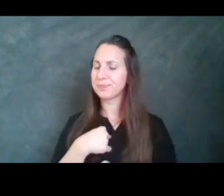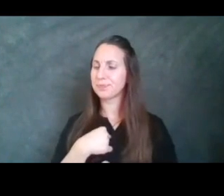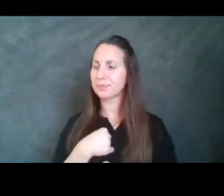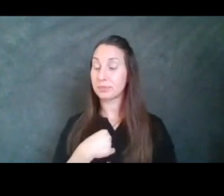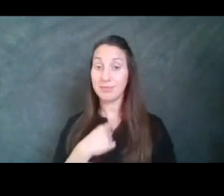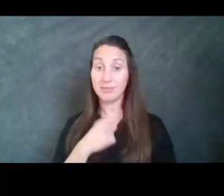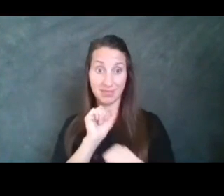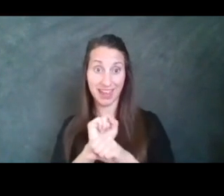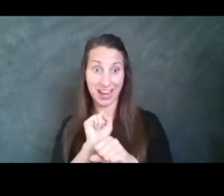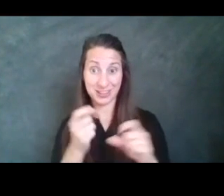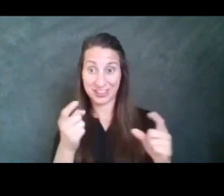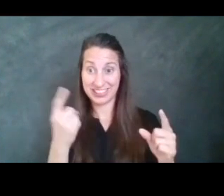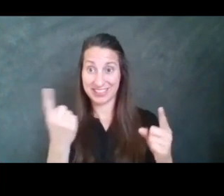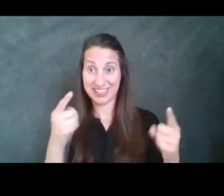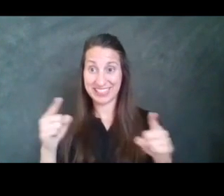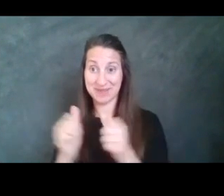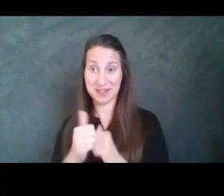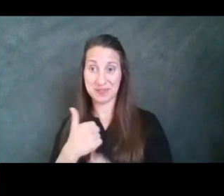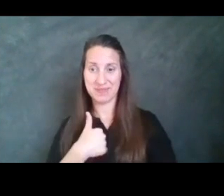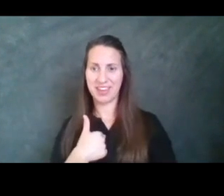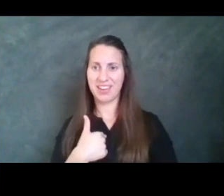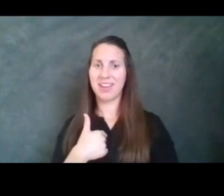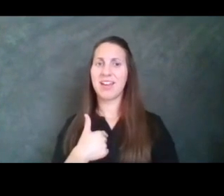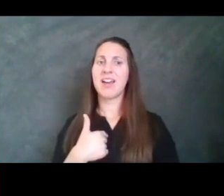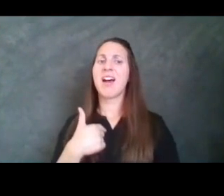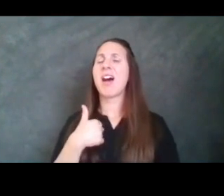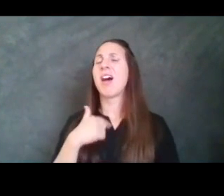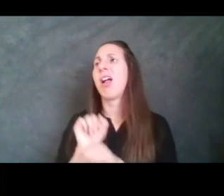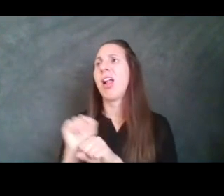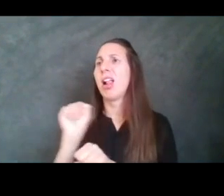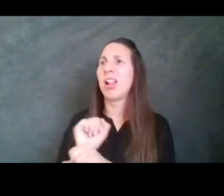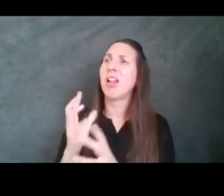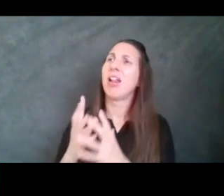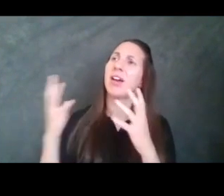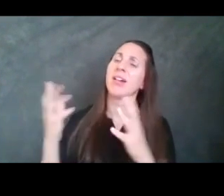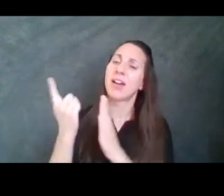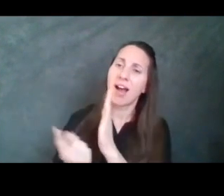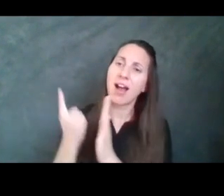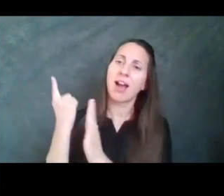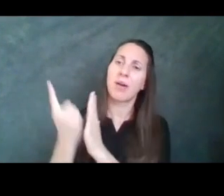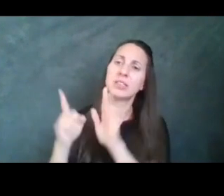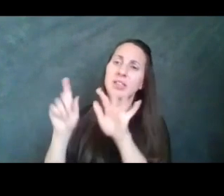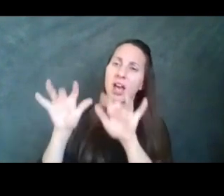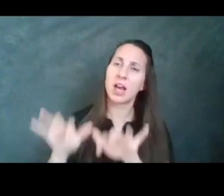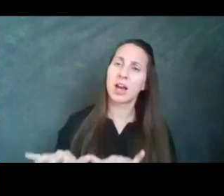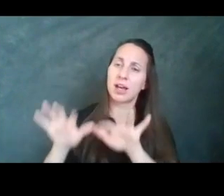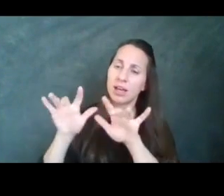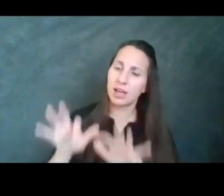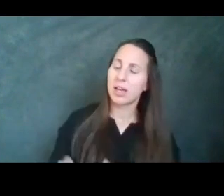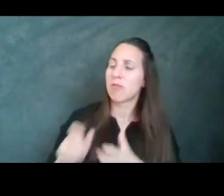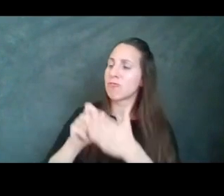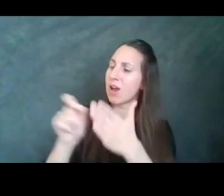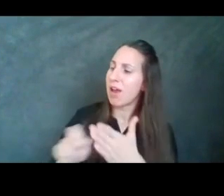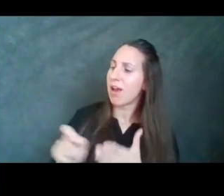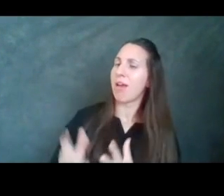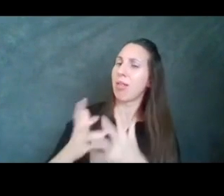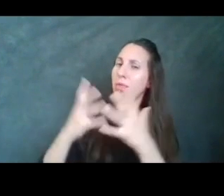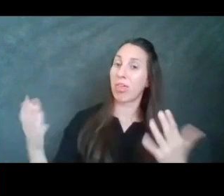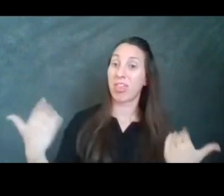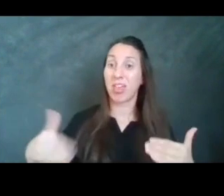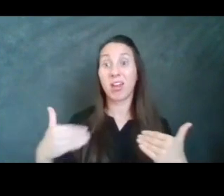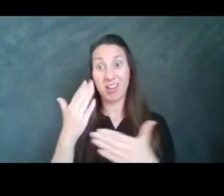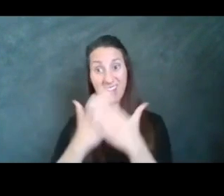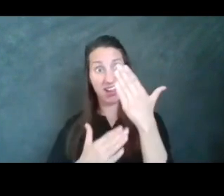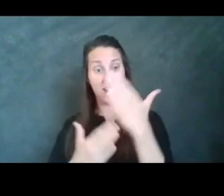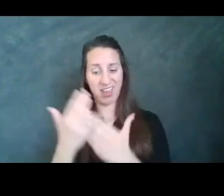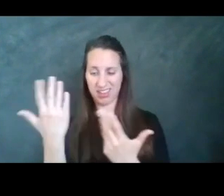something that's going on with me right now. I am working so many hours, typing so much, writing so many briefs that my hands